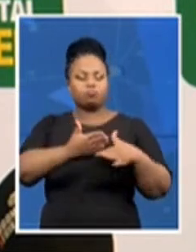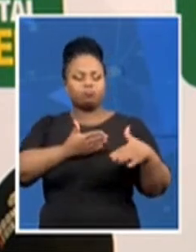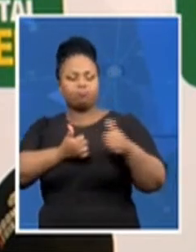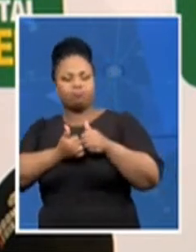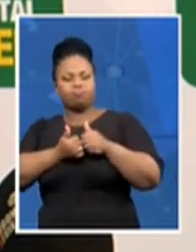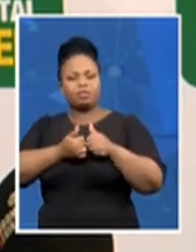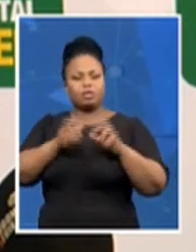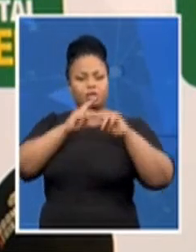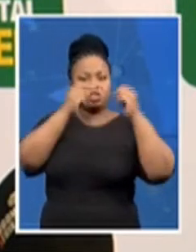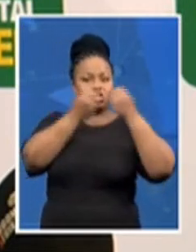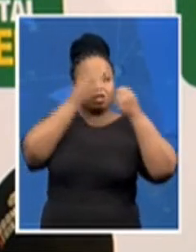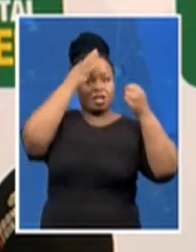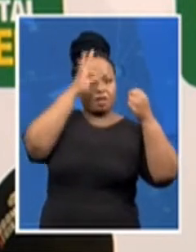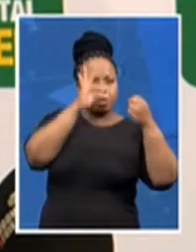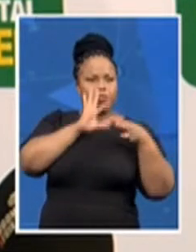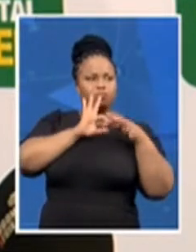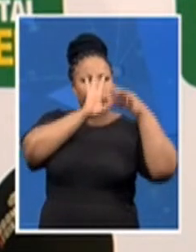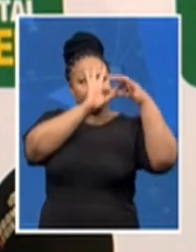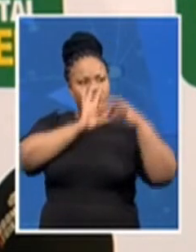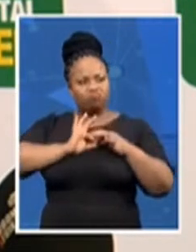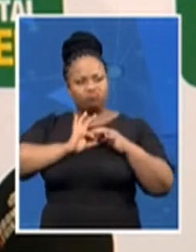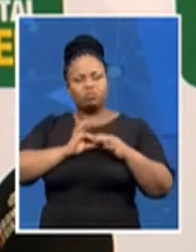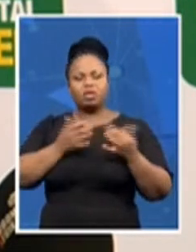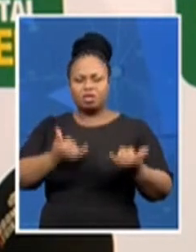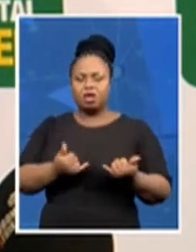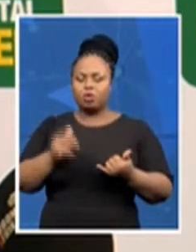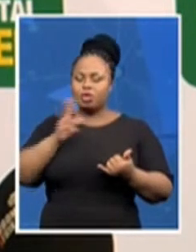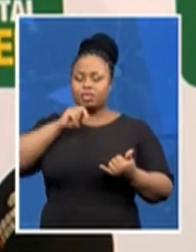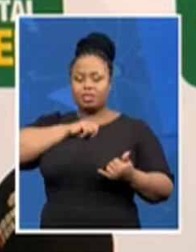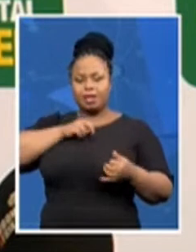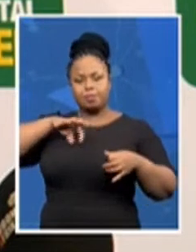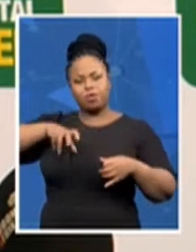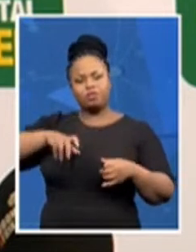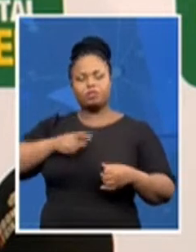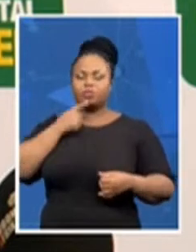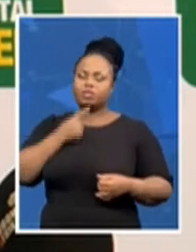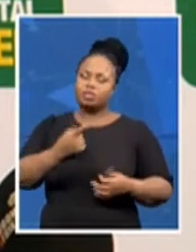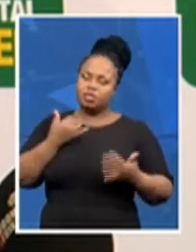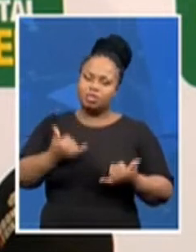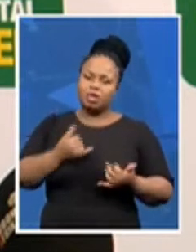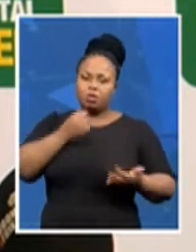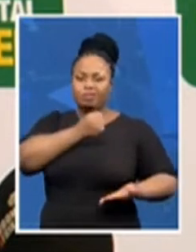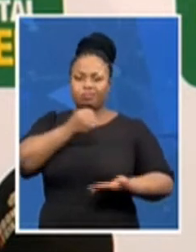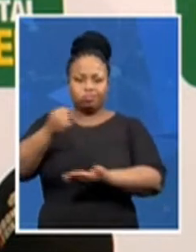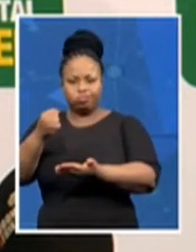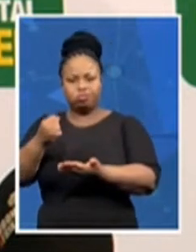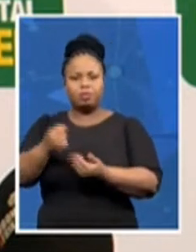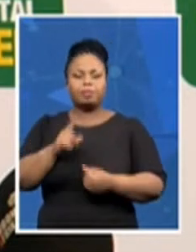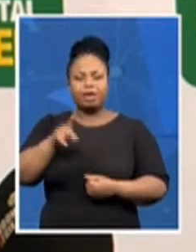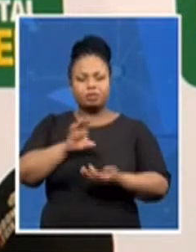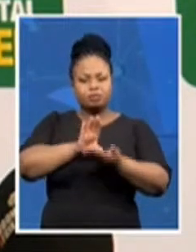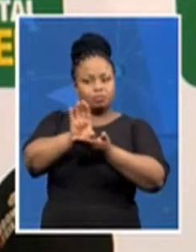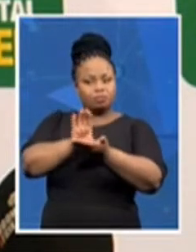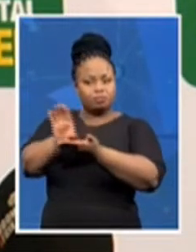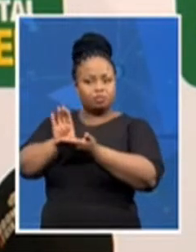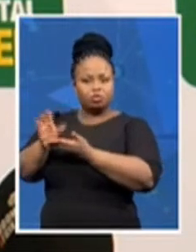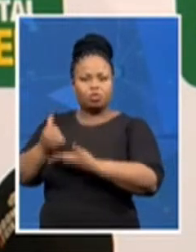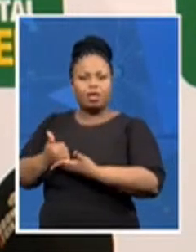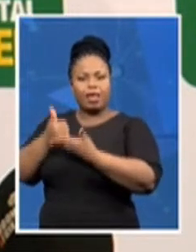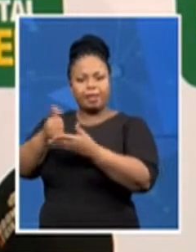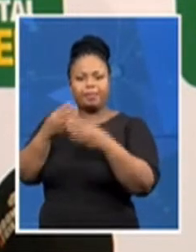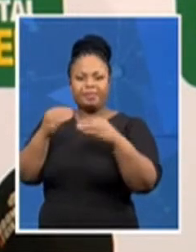as KwaZulu-Natal, we are calling for both a relief and stimulus package. We will also be exploring ways to